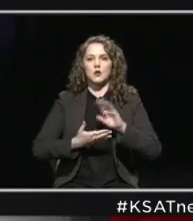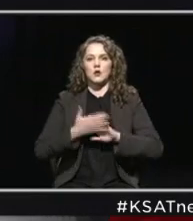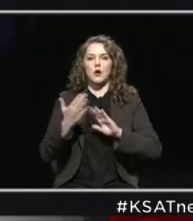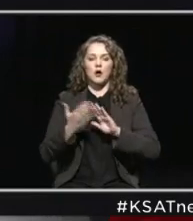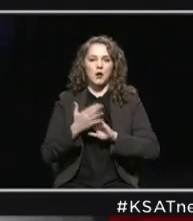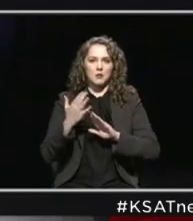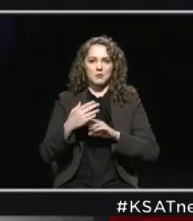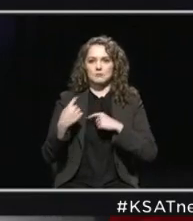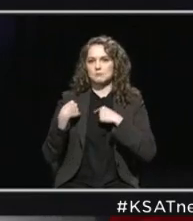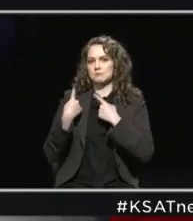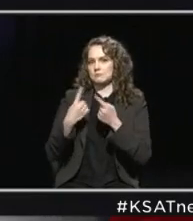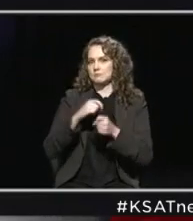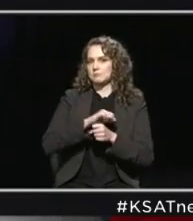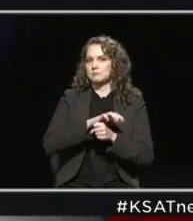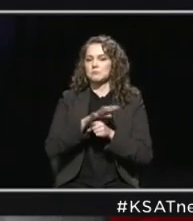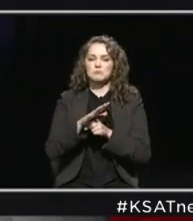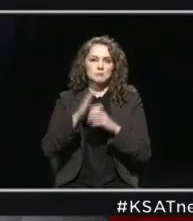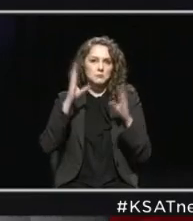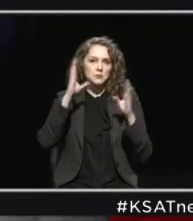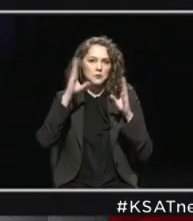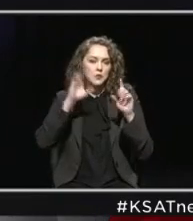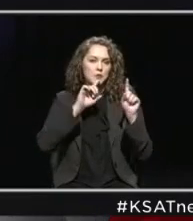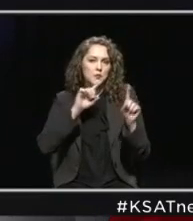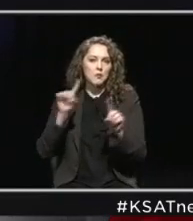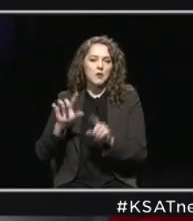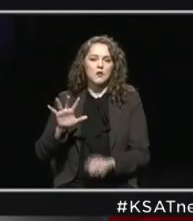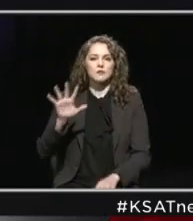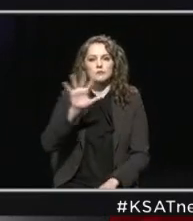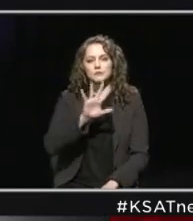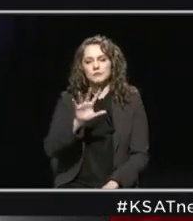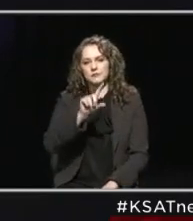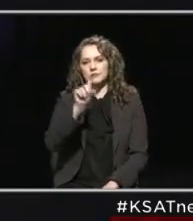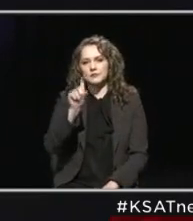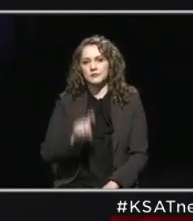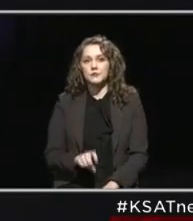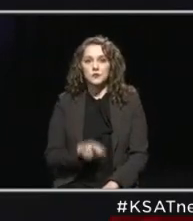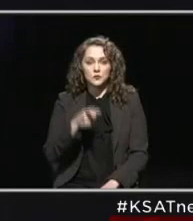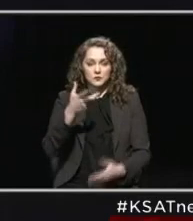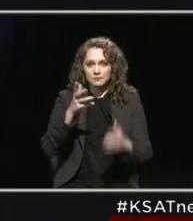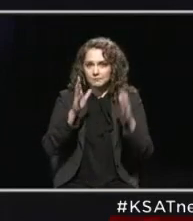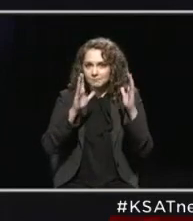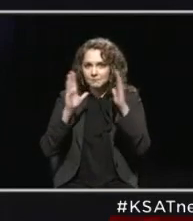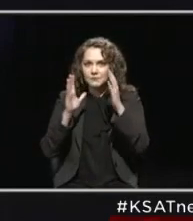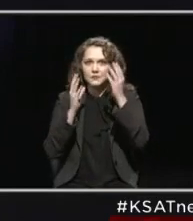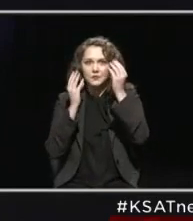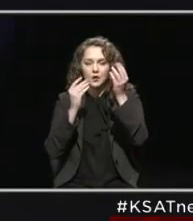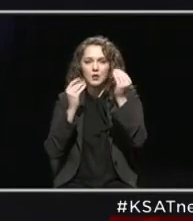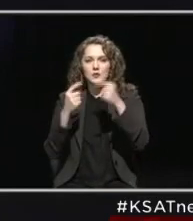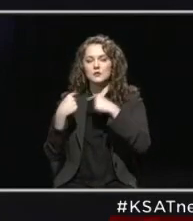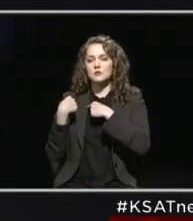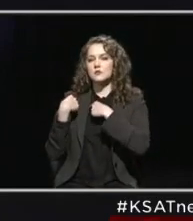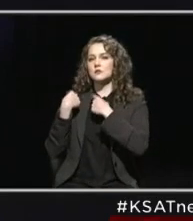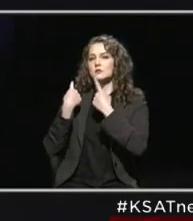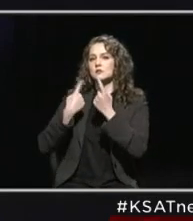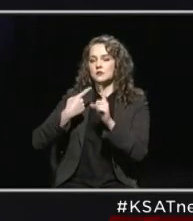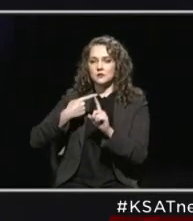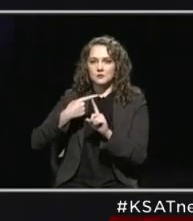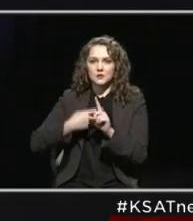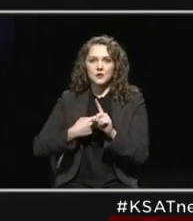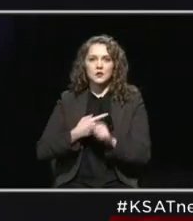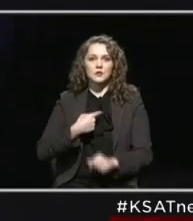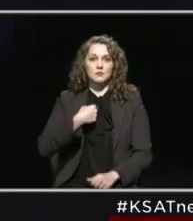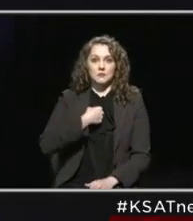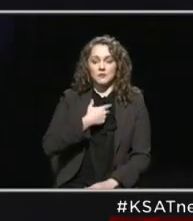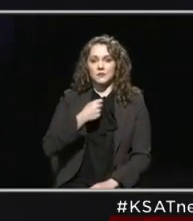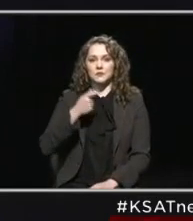the COVID-19 crisis response throughout the state of Texas. As you've been listening to these updates throughout the month, the judge and